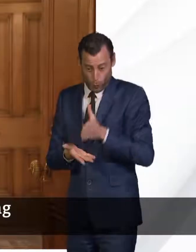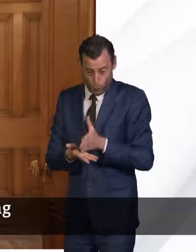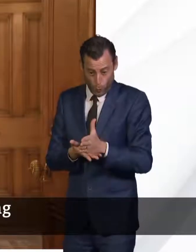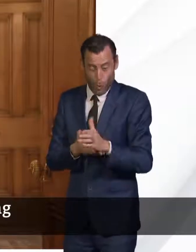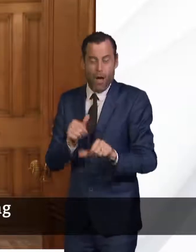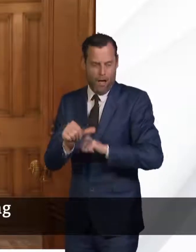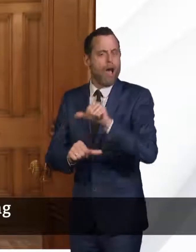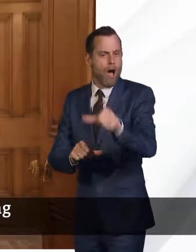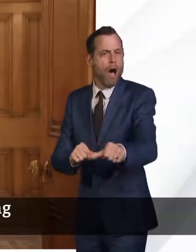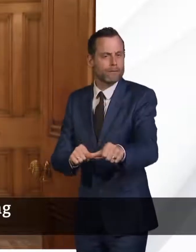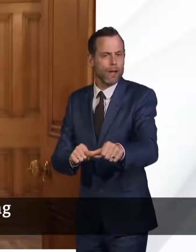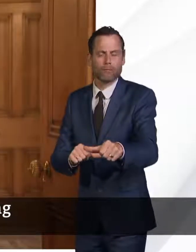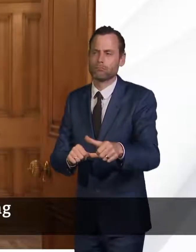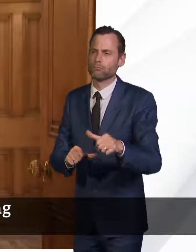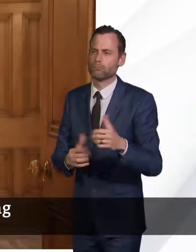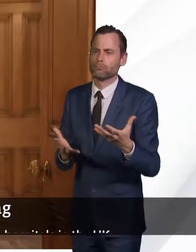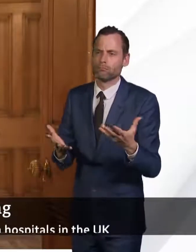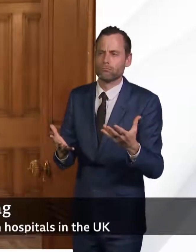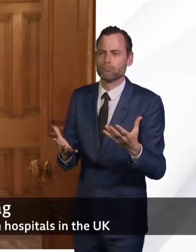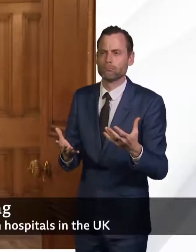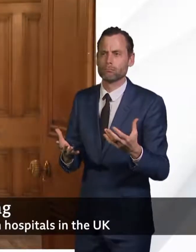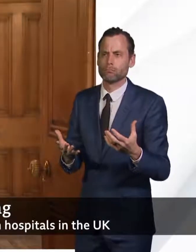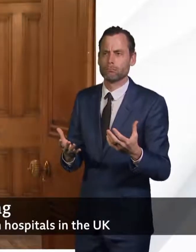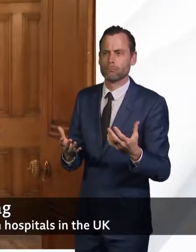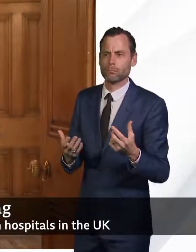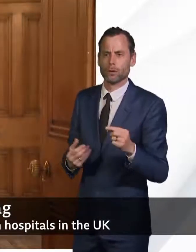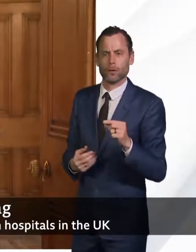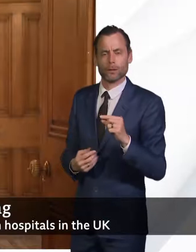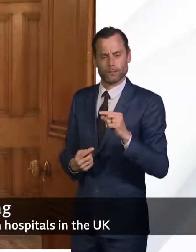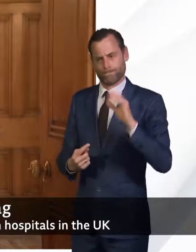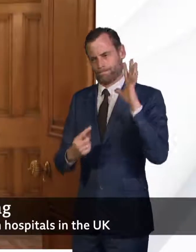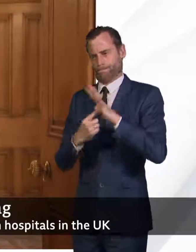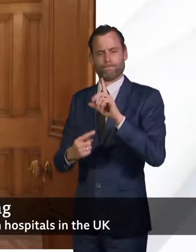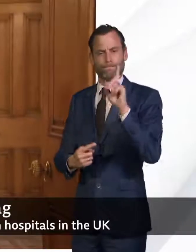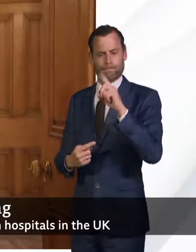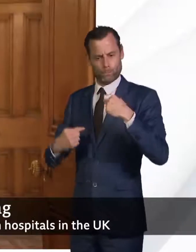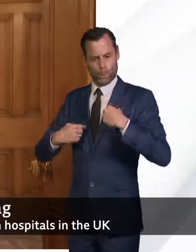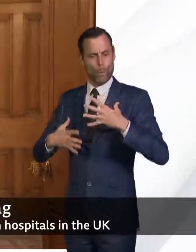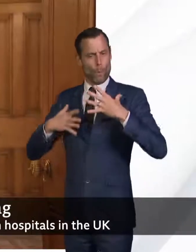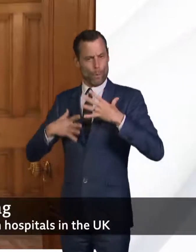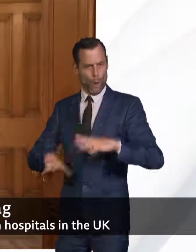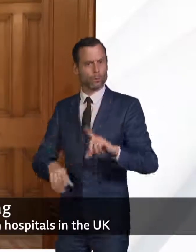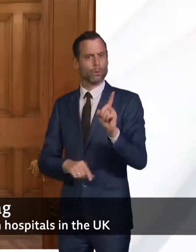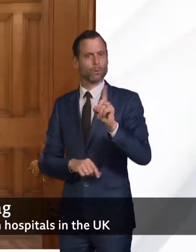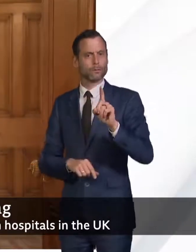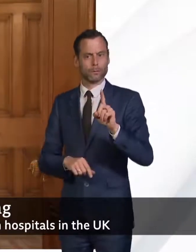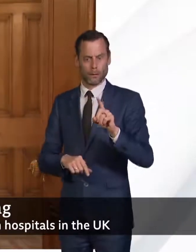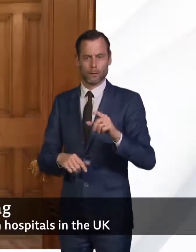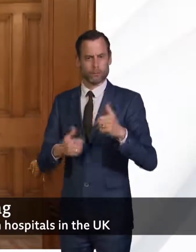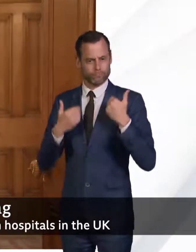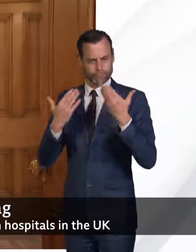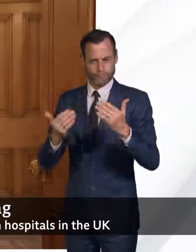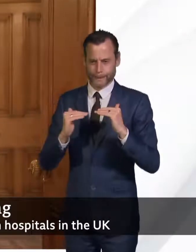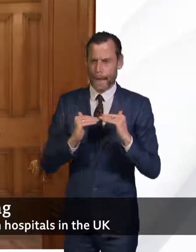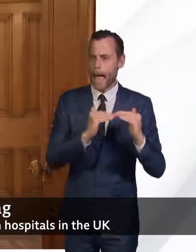after the crisis, the top priority of the government will be to level up and